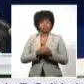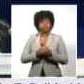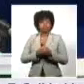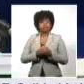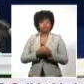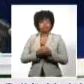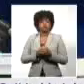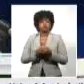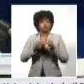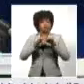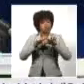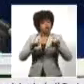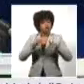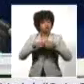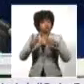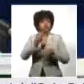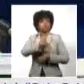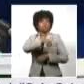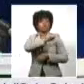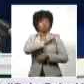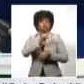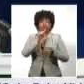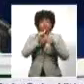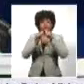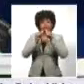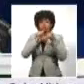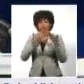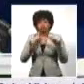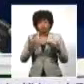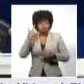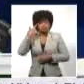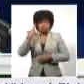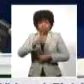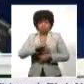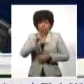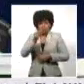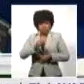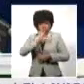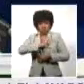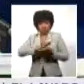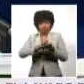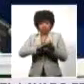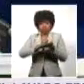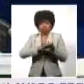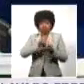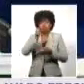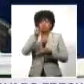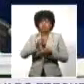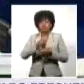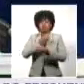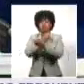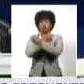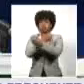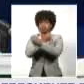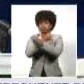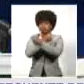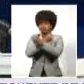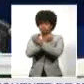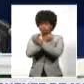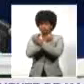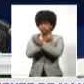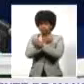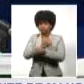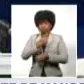Dr. Georgina was asking me to clarify this, since many people have expressed doubts